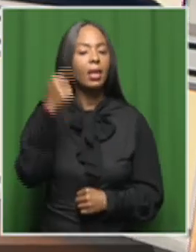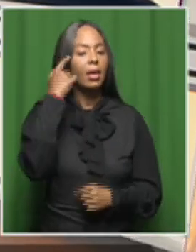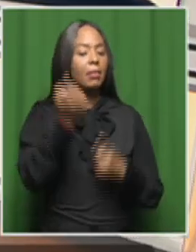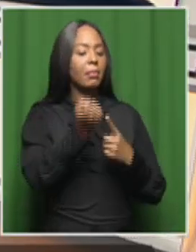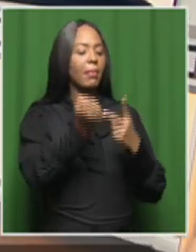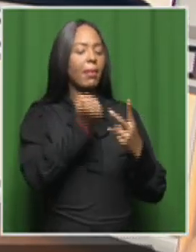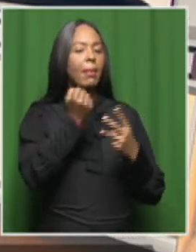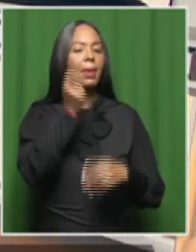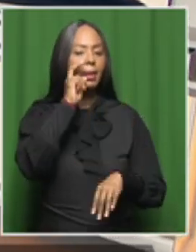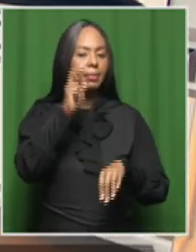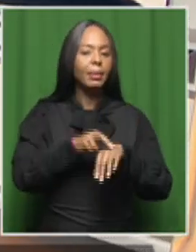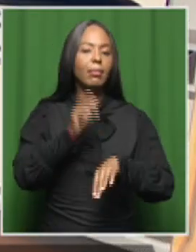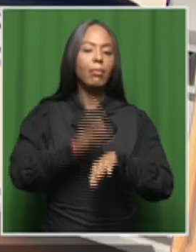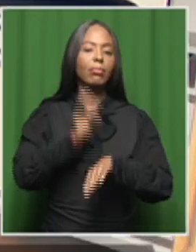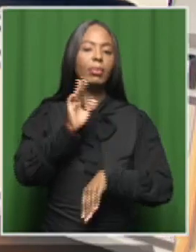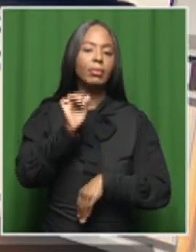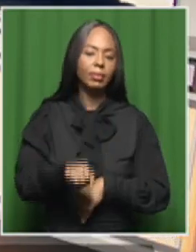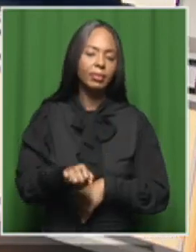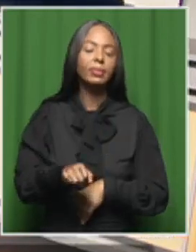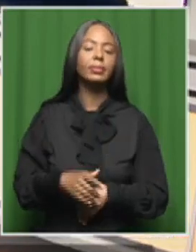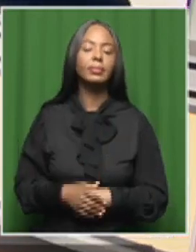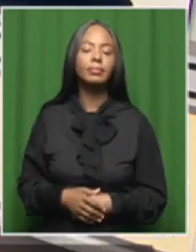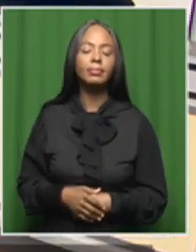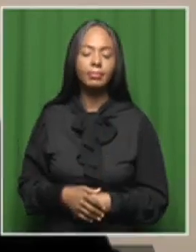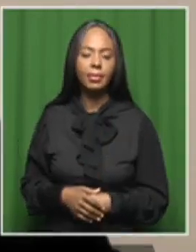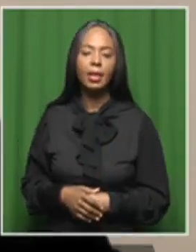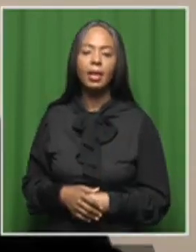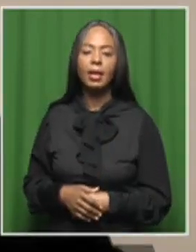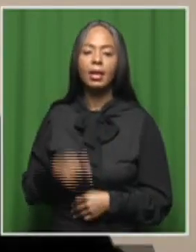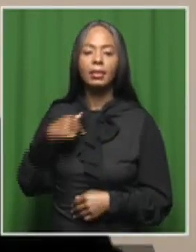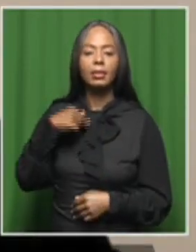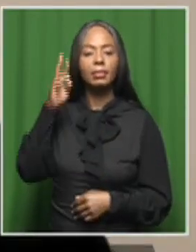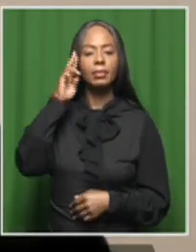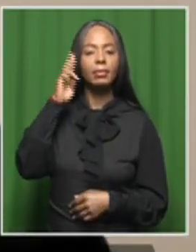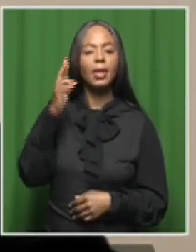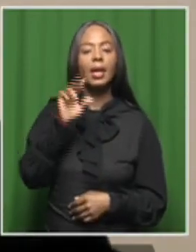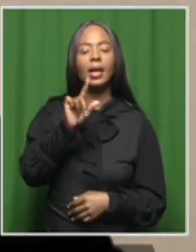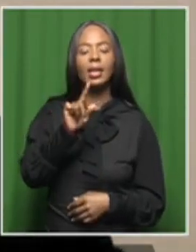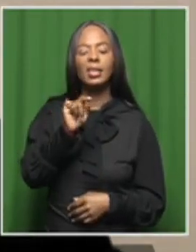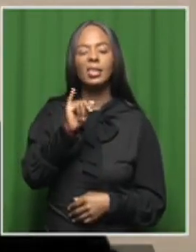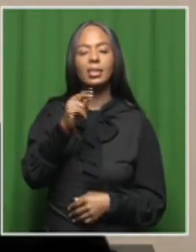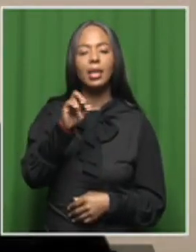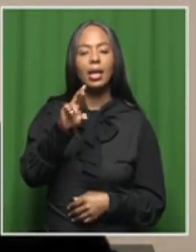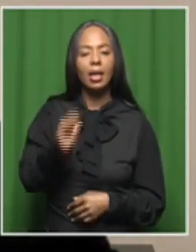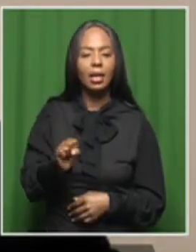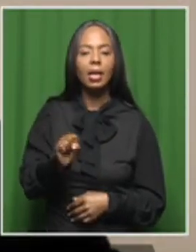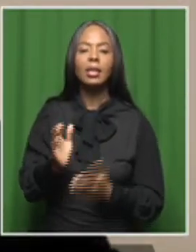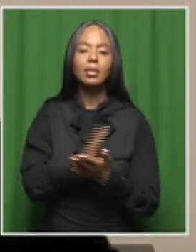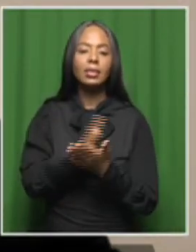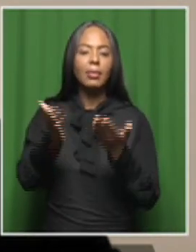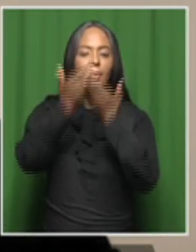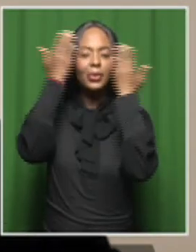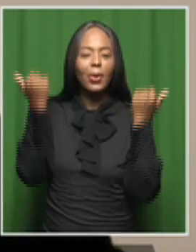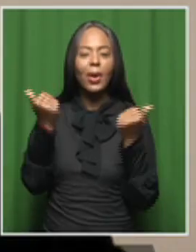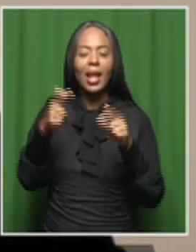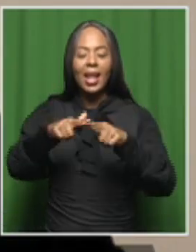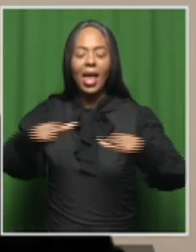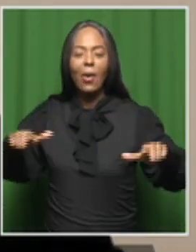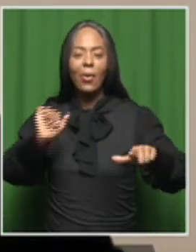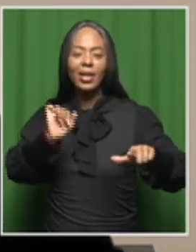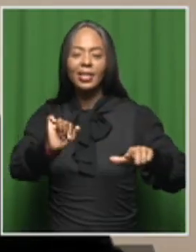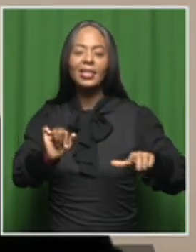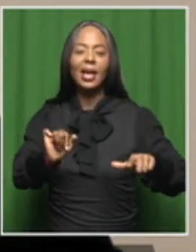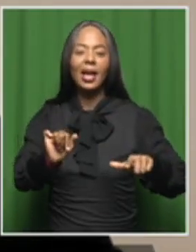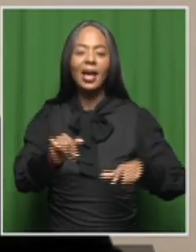is tail-enders that's coming into bat, lower order batters, when I mentioned tail-enders, for those that don't know the cricket language.